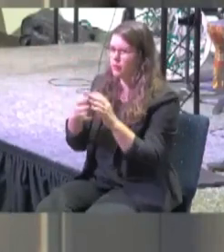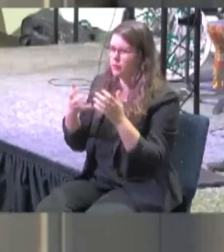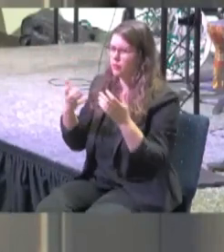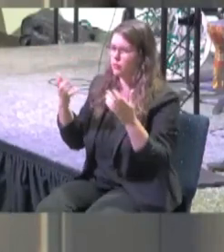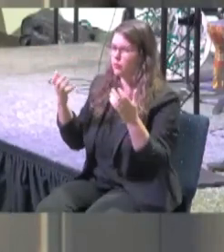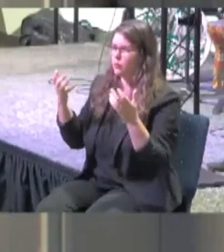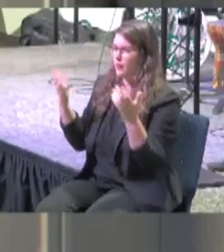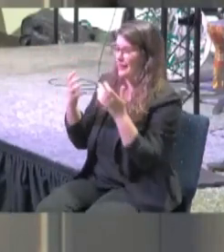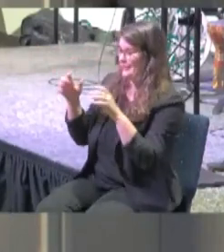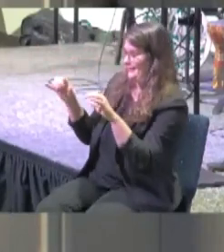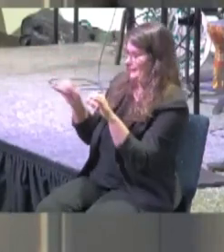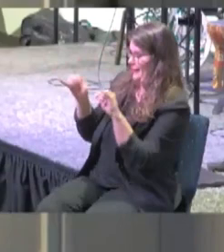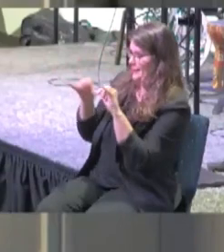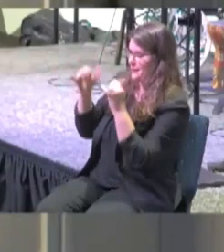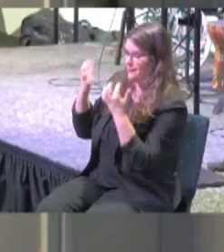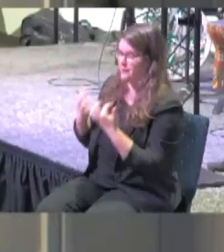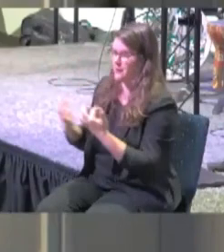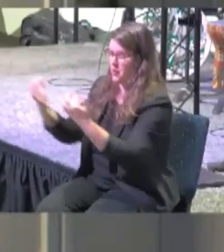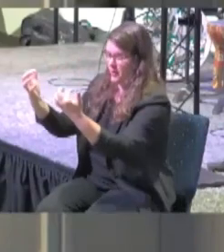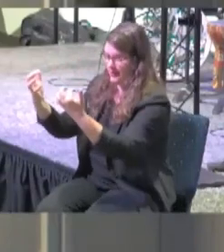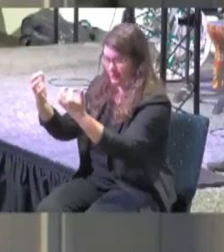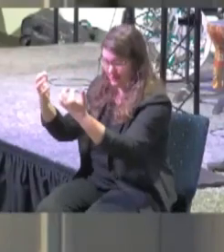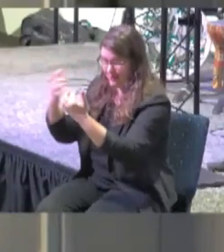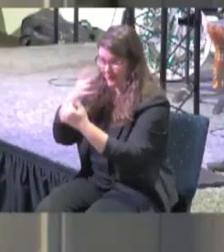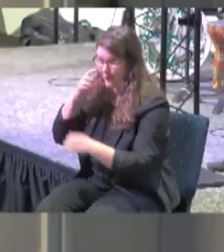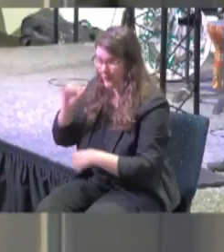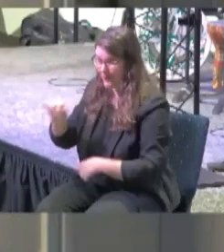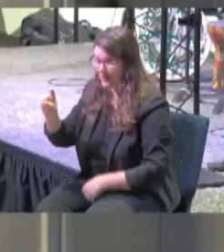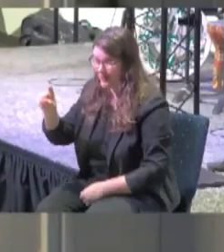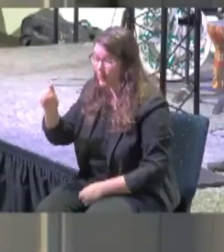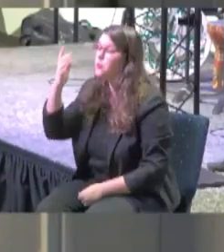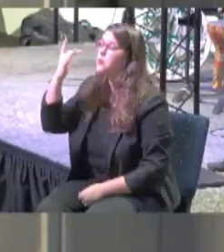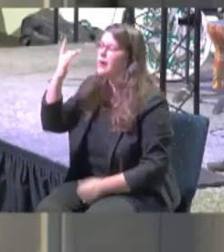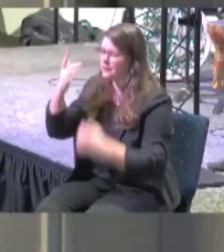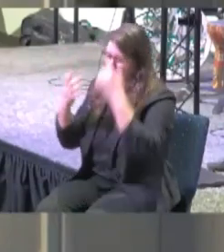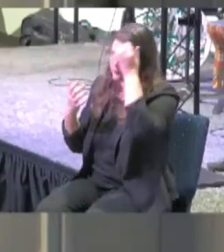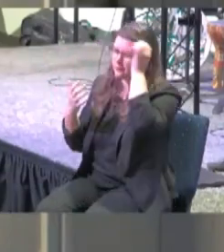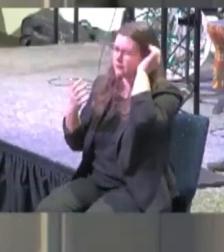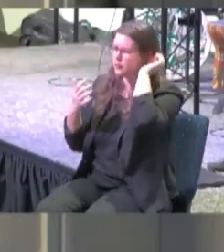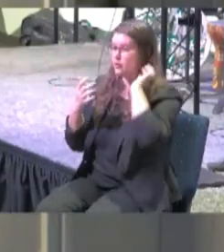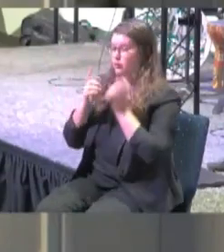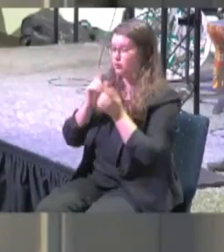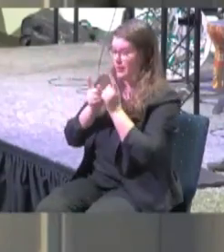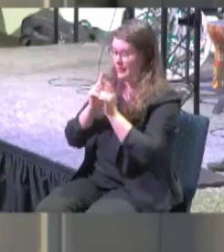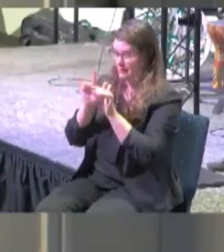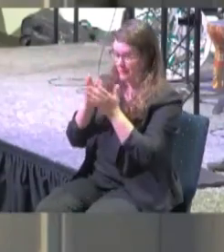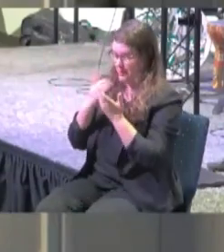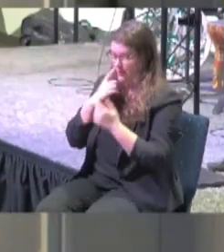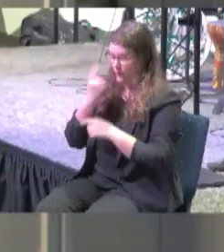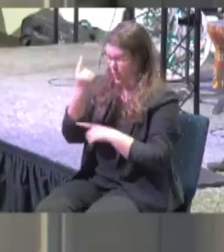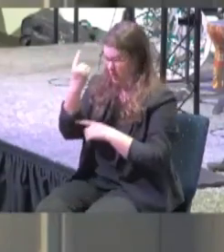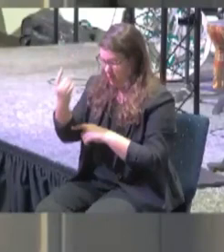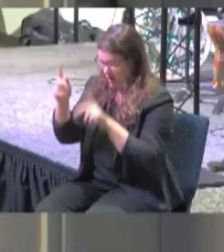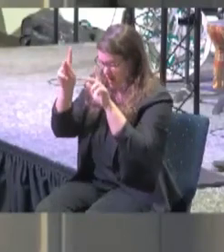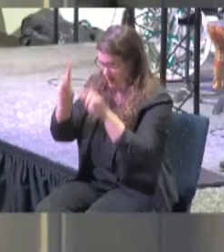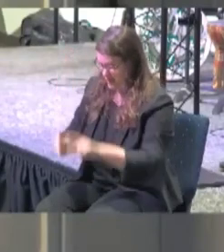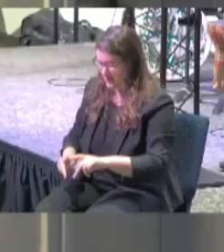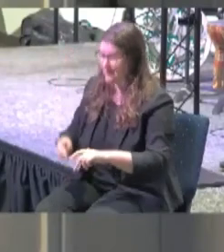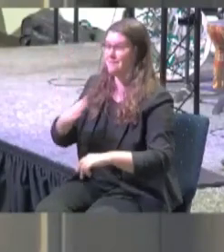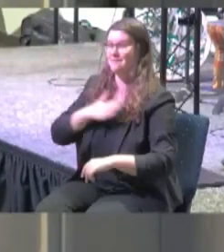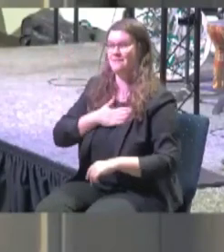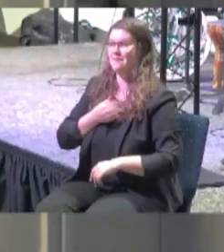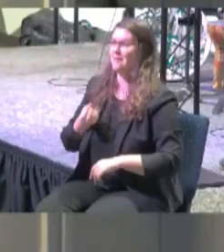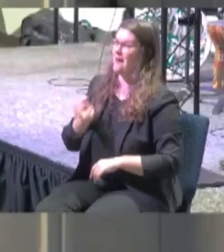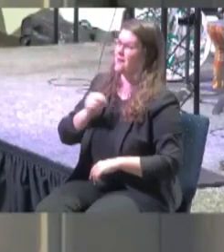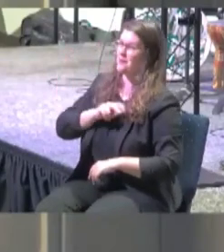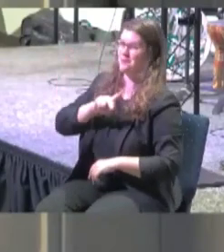audience? Because presumably we wouldn't want to translate a Bible just for one person, like my own personal Bible translation,